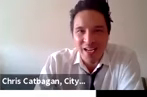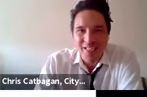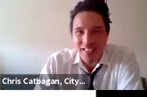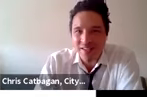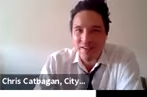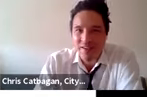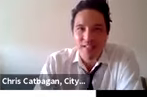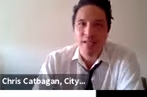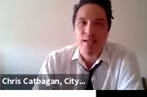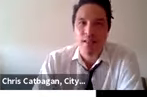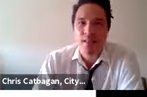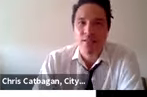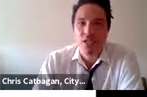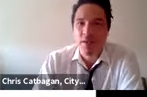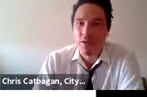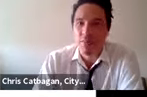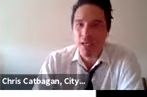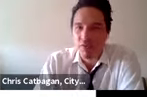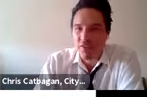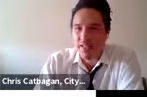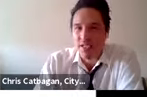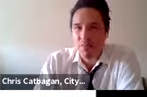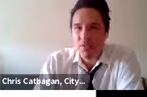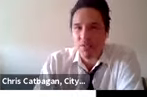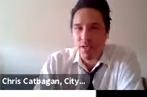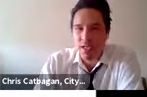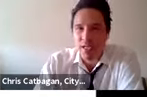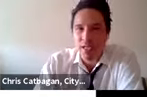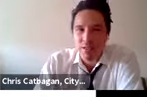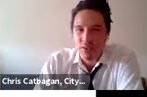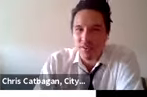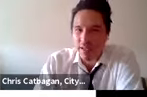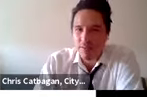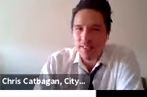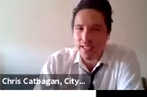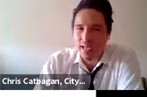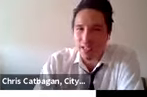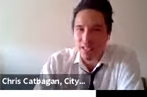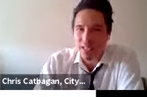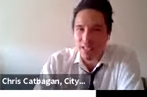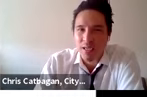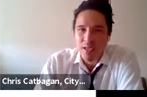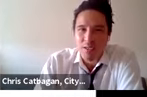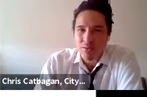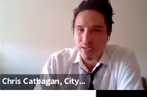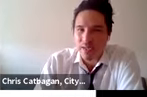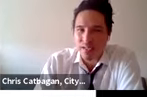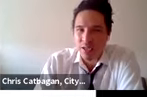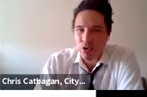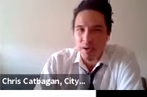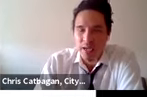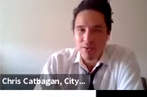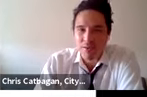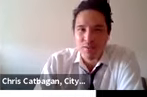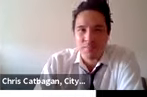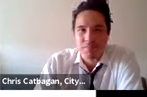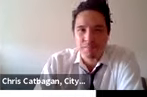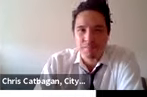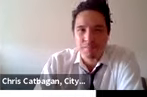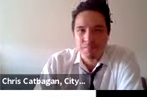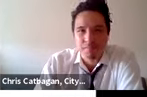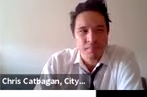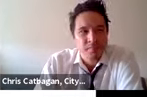widespread COVID-19 event, this community meeting provides the opportunity to use available technology to conduct an open